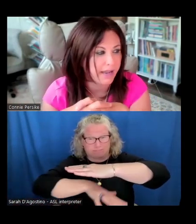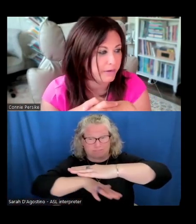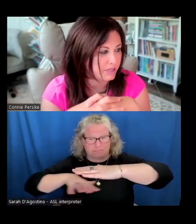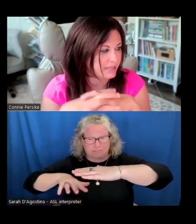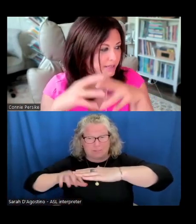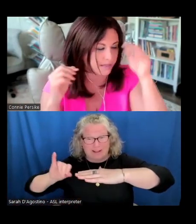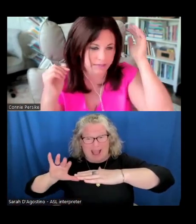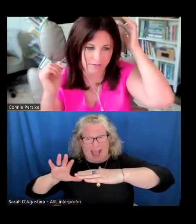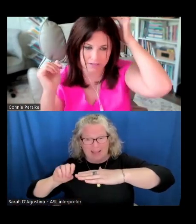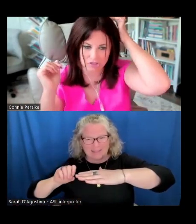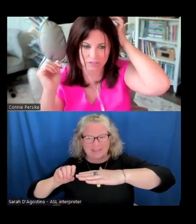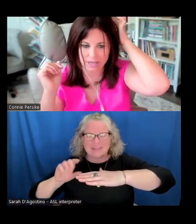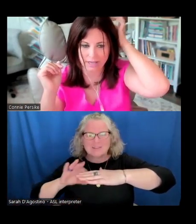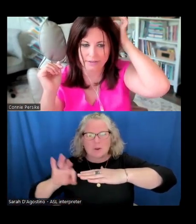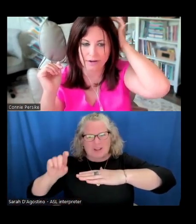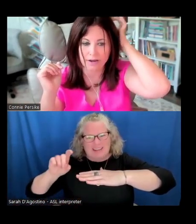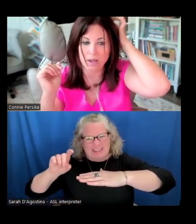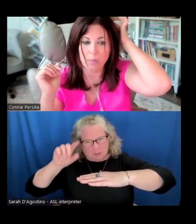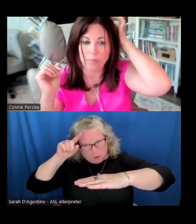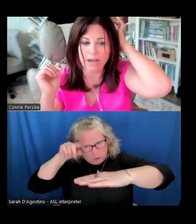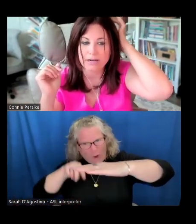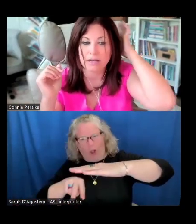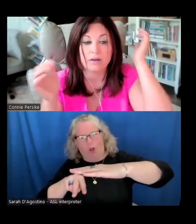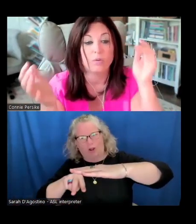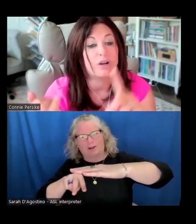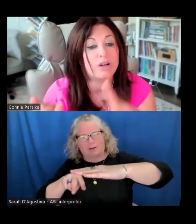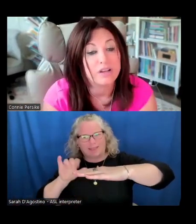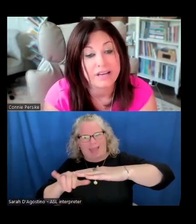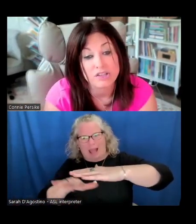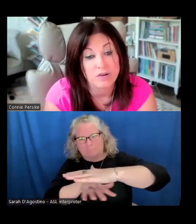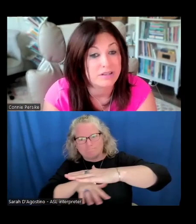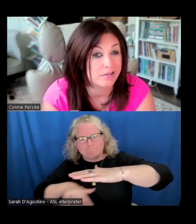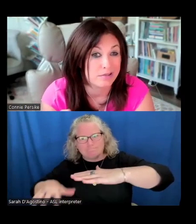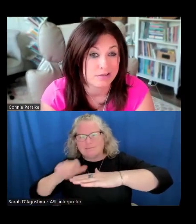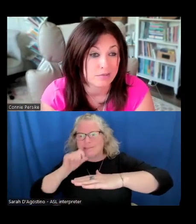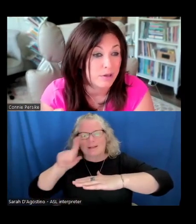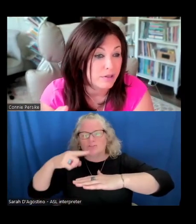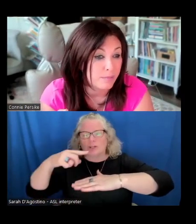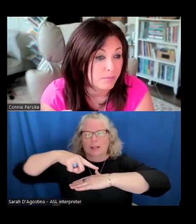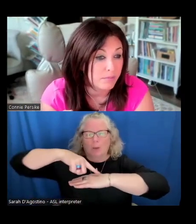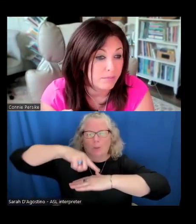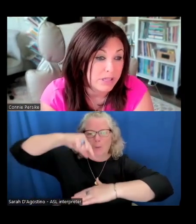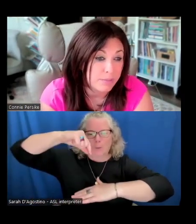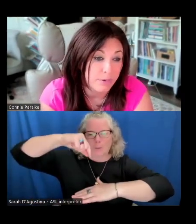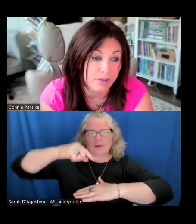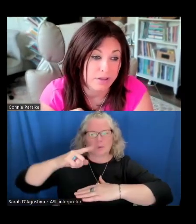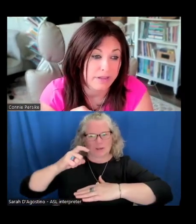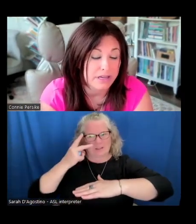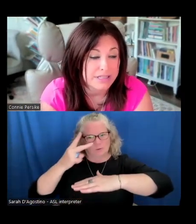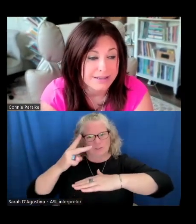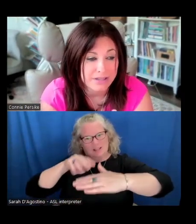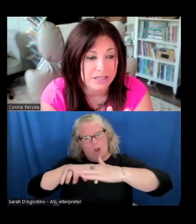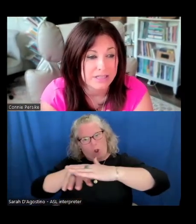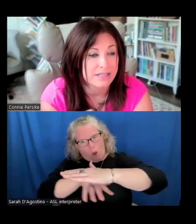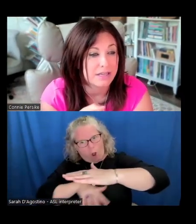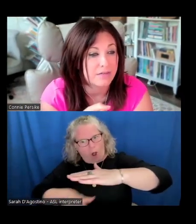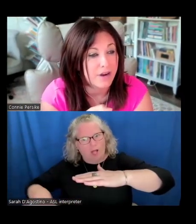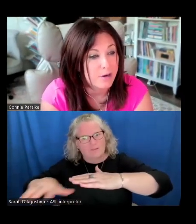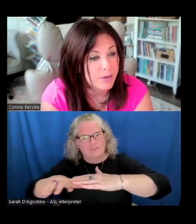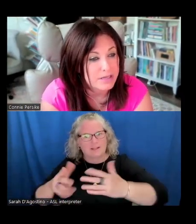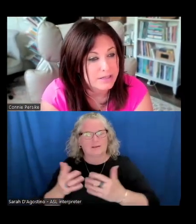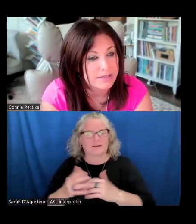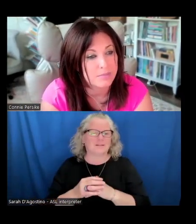next slide because that's got the definitions on there. But we're going to look at stressors. What are the people, the activities,